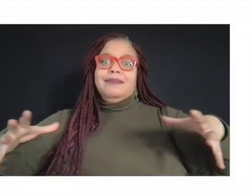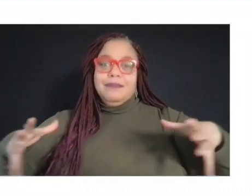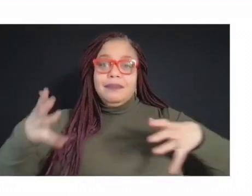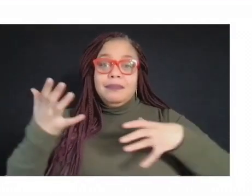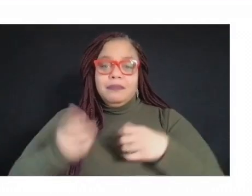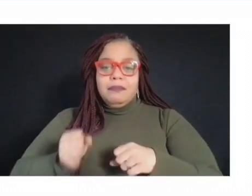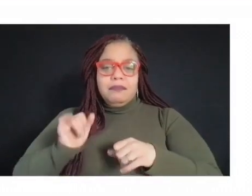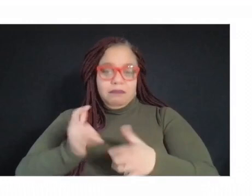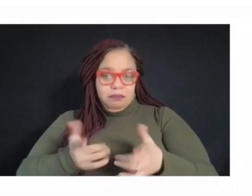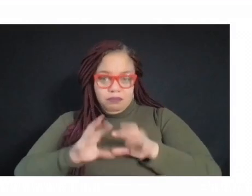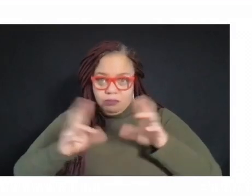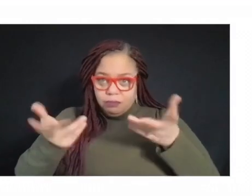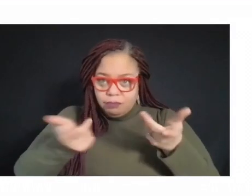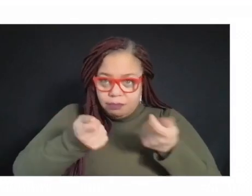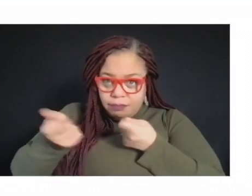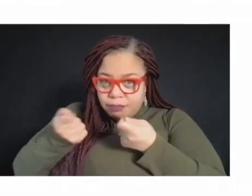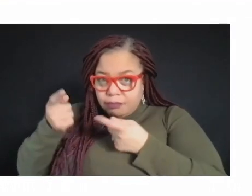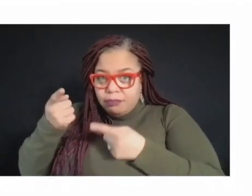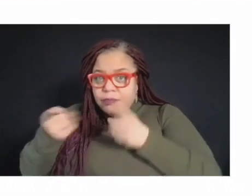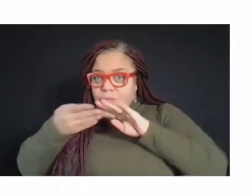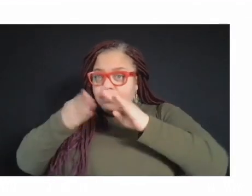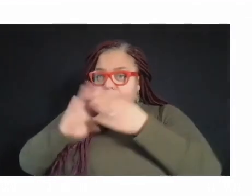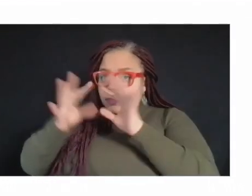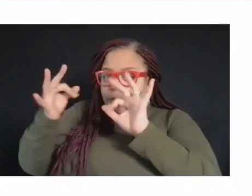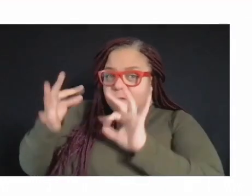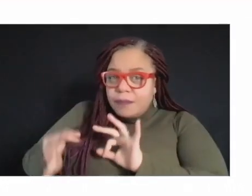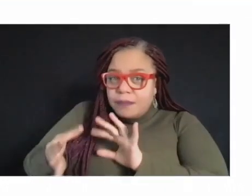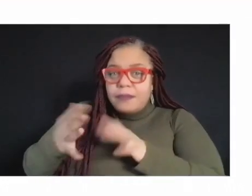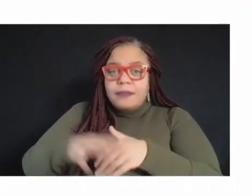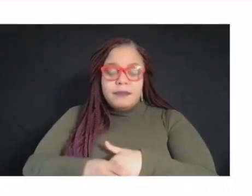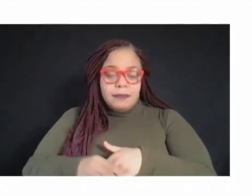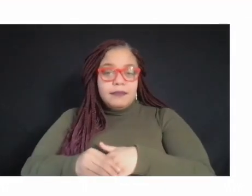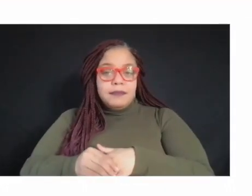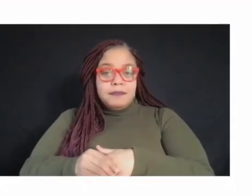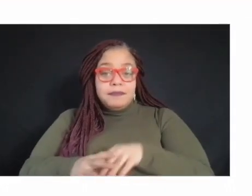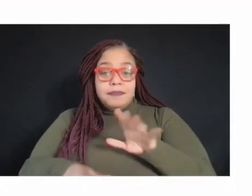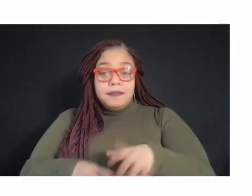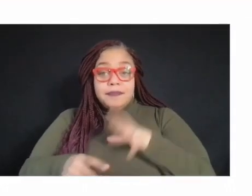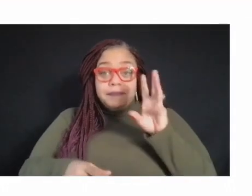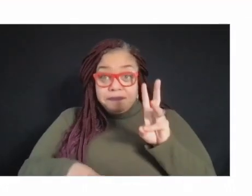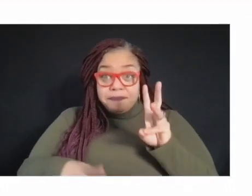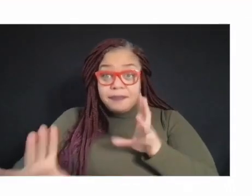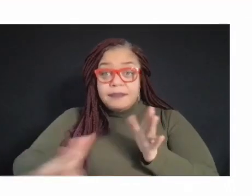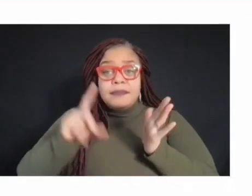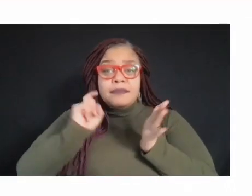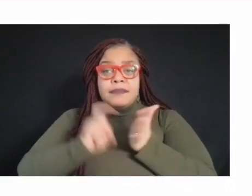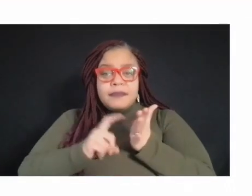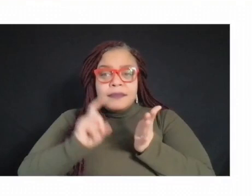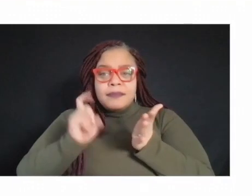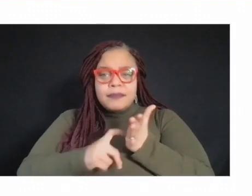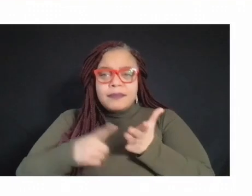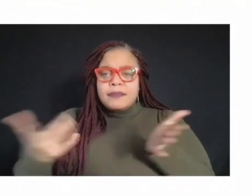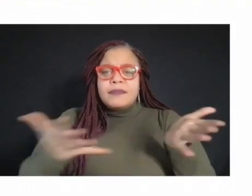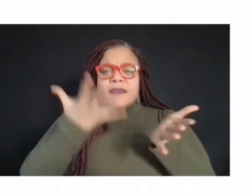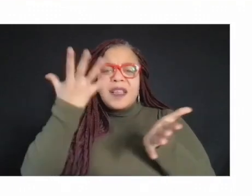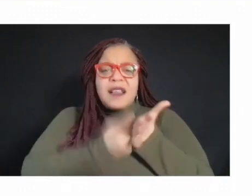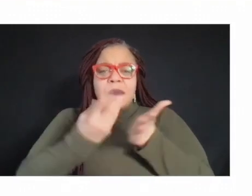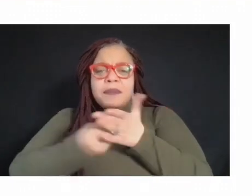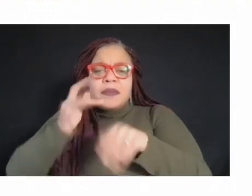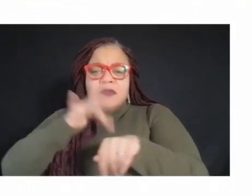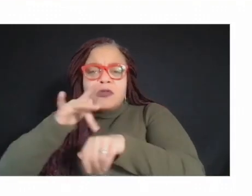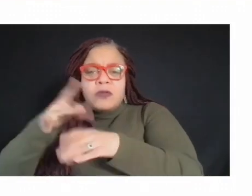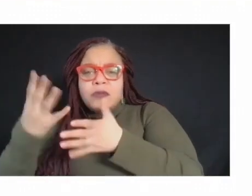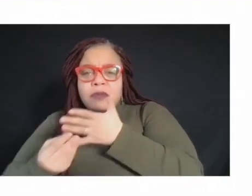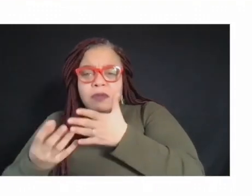Strategy 6 focused on identifying resource gaps and working with state and federal partners to dispel information.